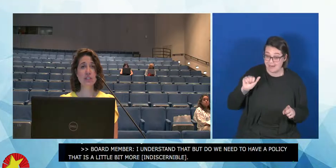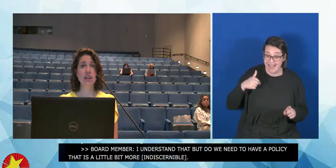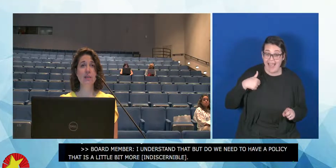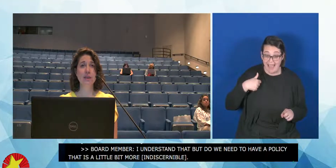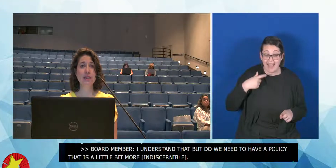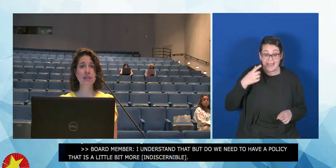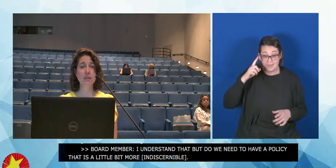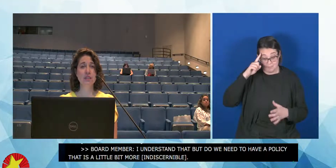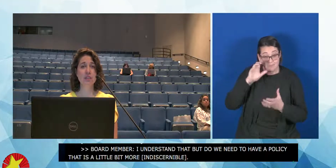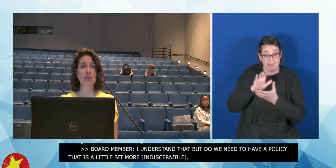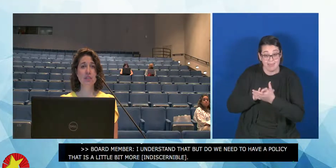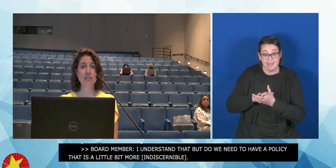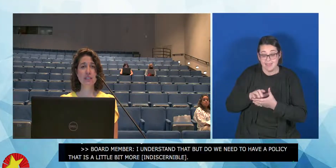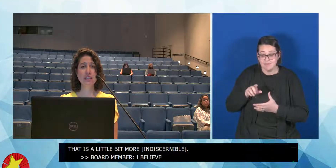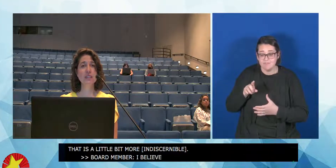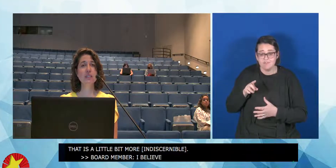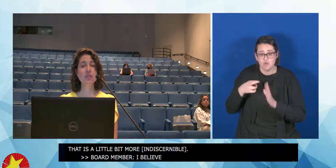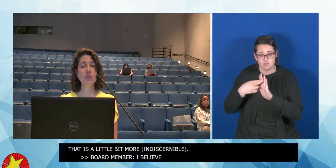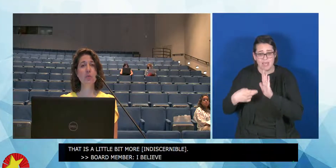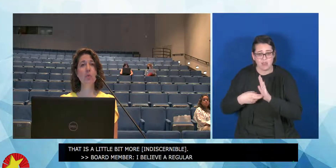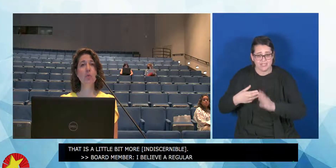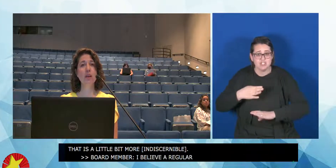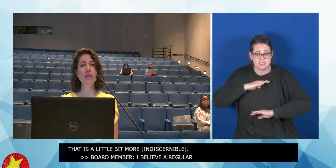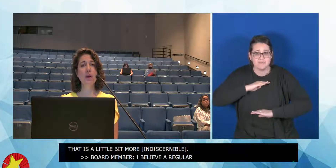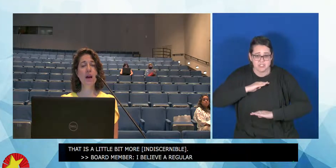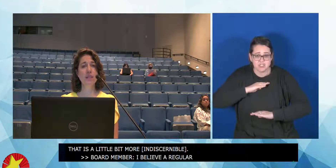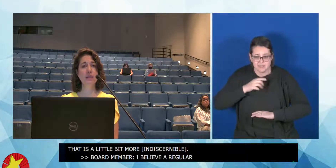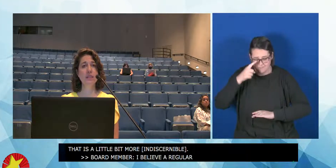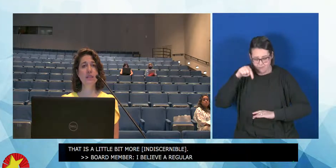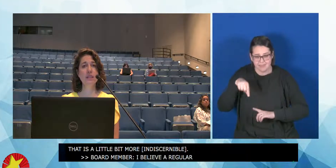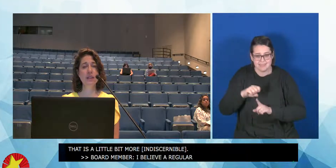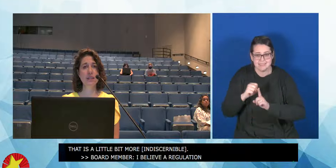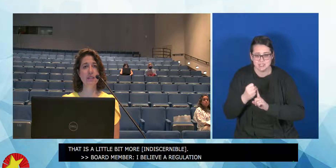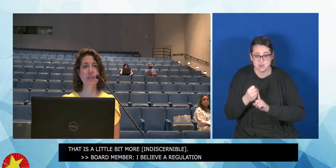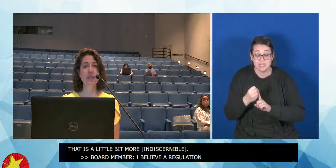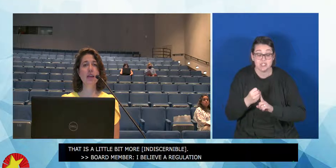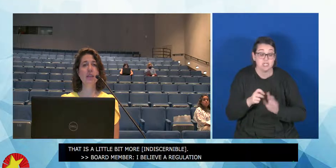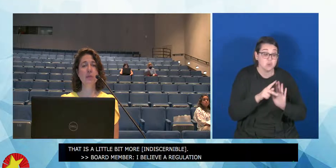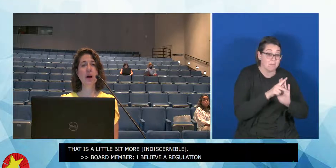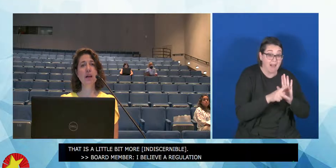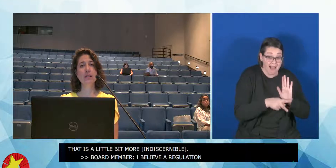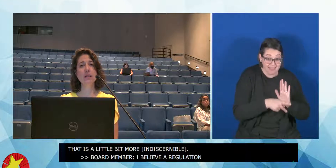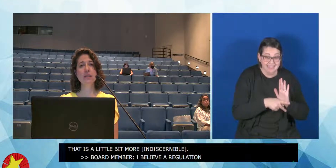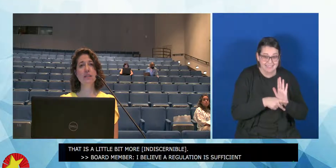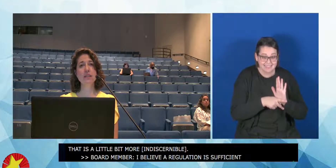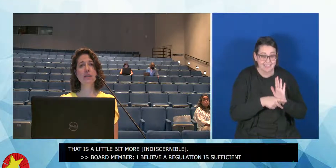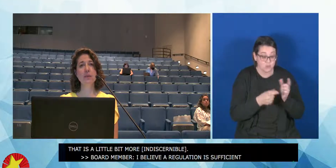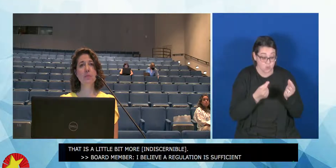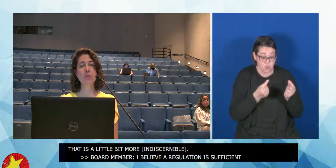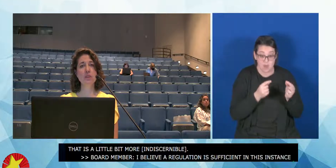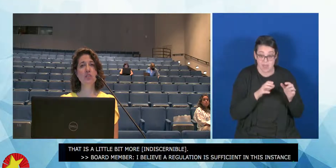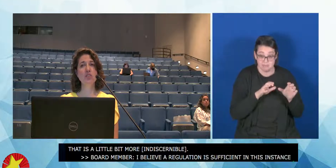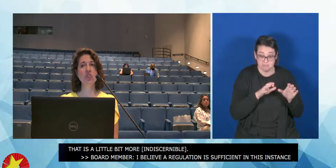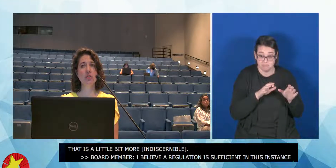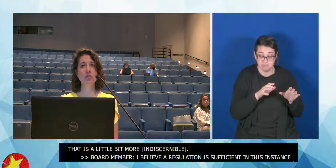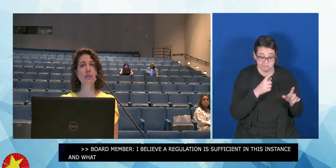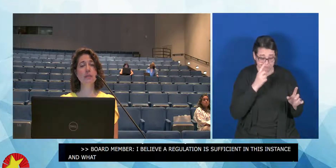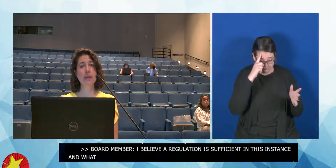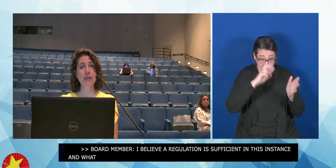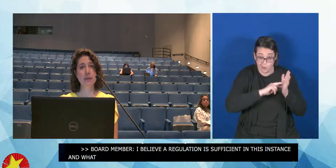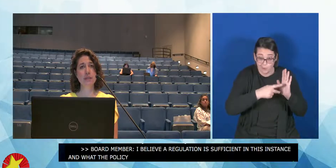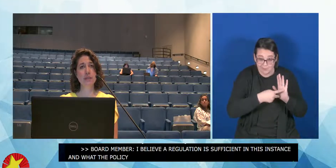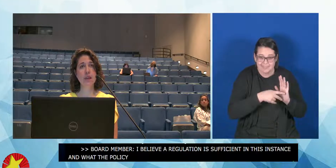sufficient in this particular instance. So what the policy does is the policy is the board's